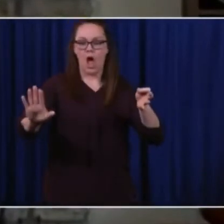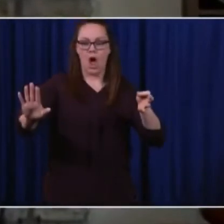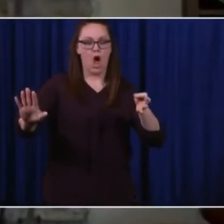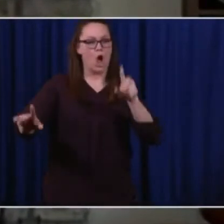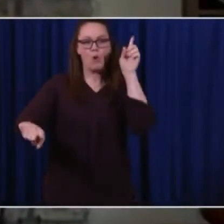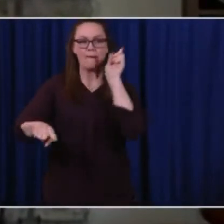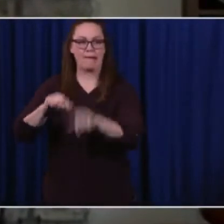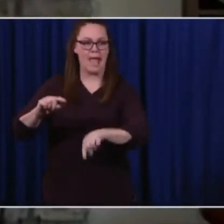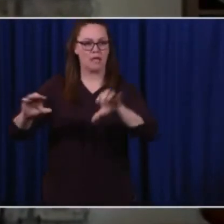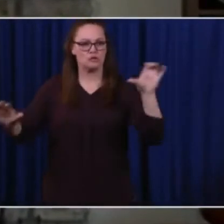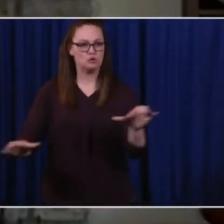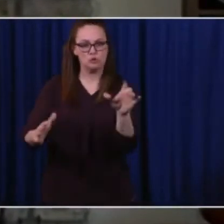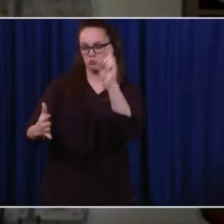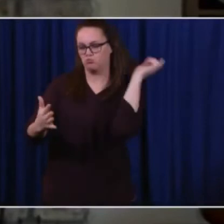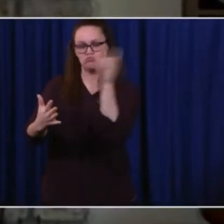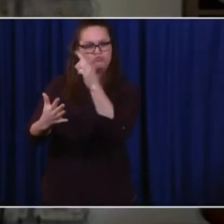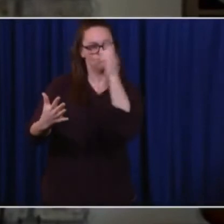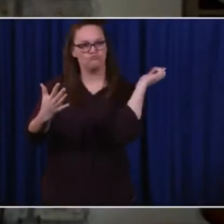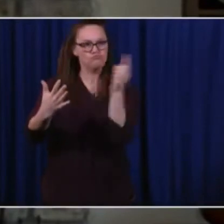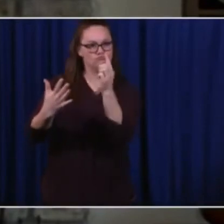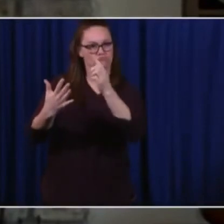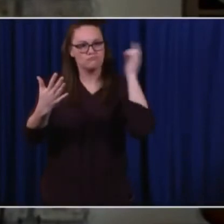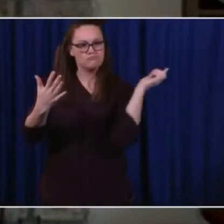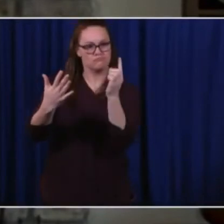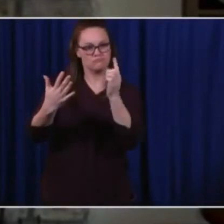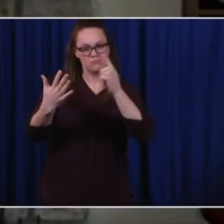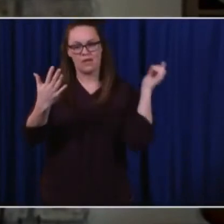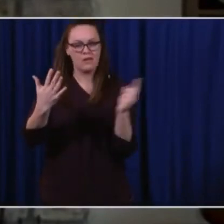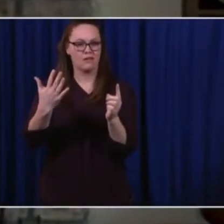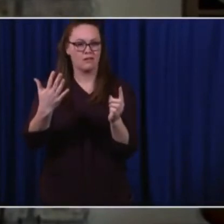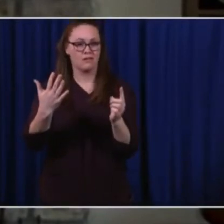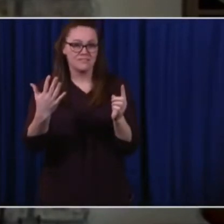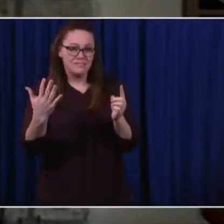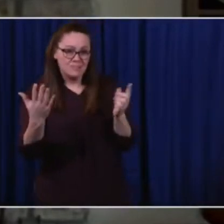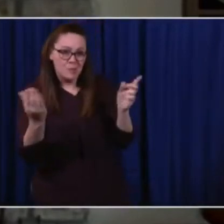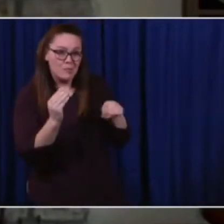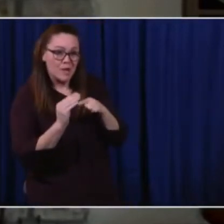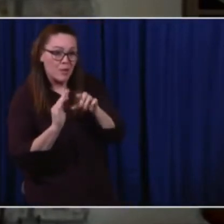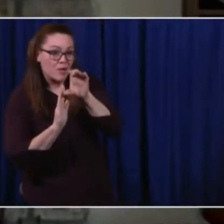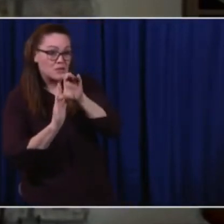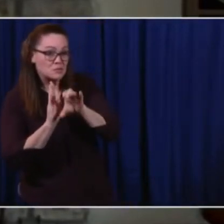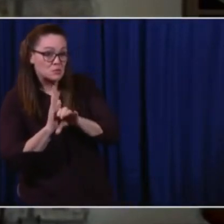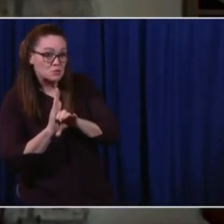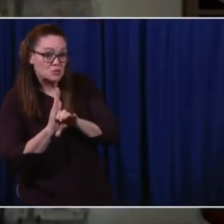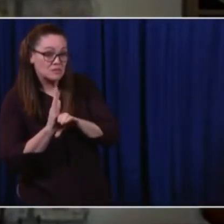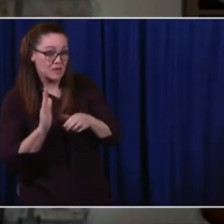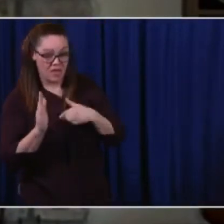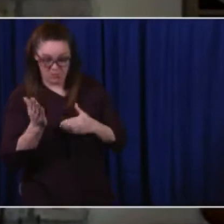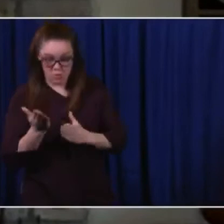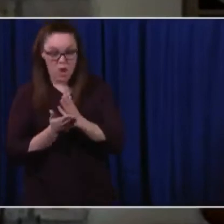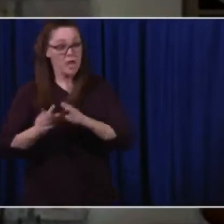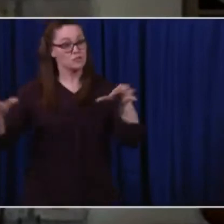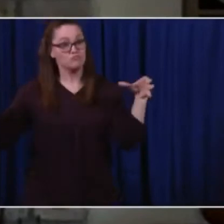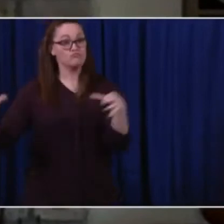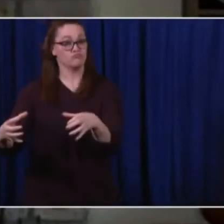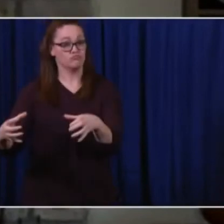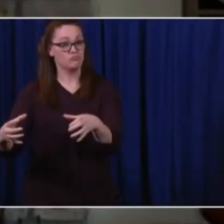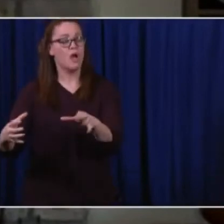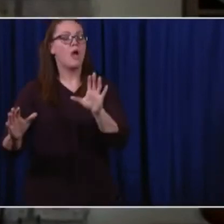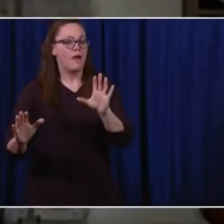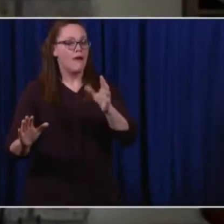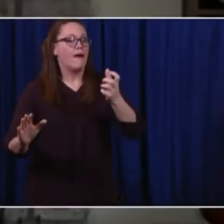it's good natured or not? I mean, there is a constitutional right to freedom of assembly. Curfews, I know, have been proven to be held up in court under emergency